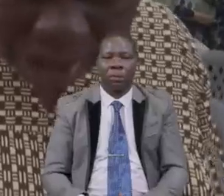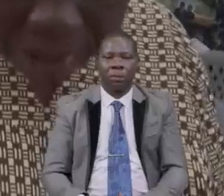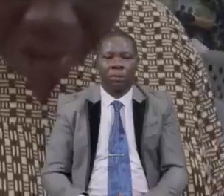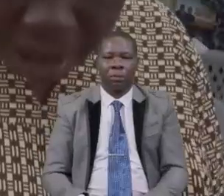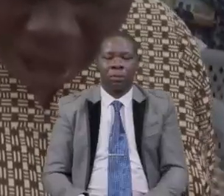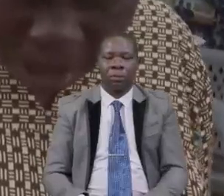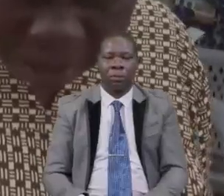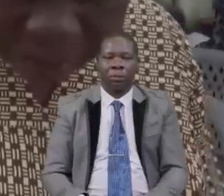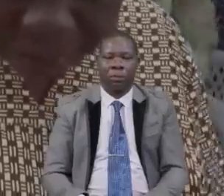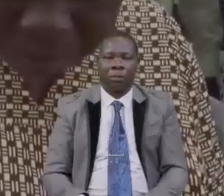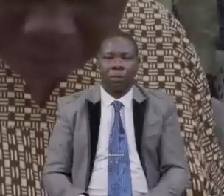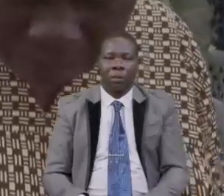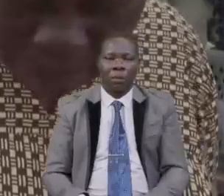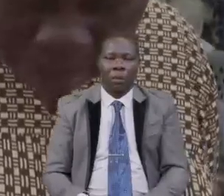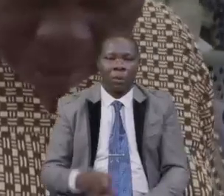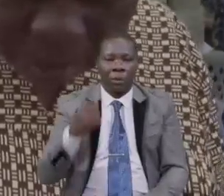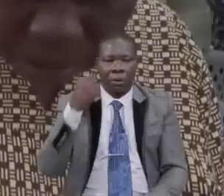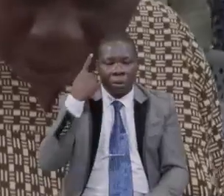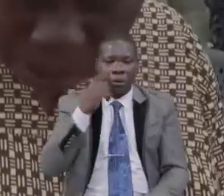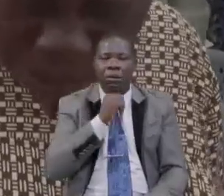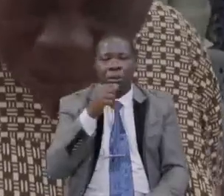Conviction not for sale.